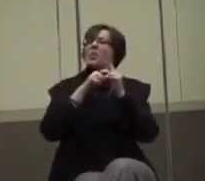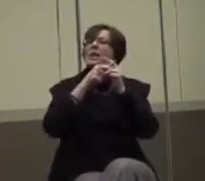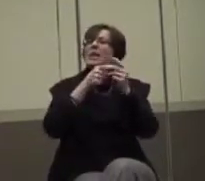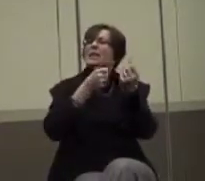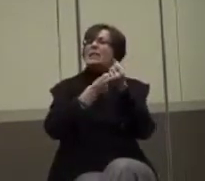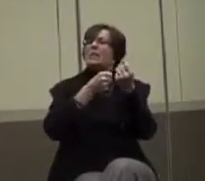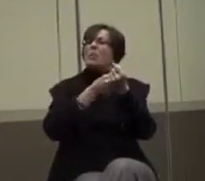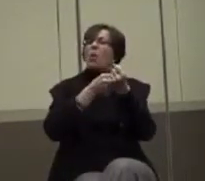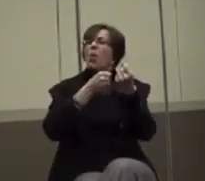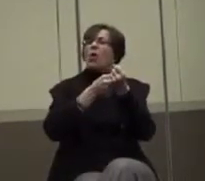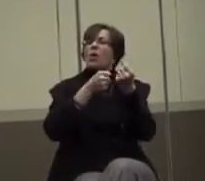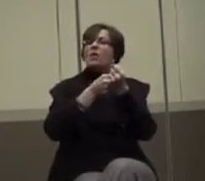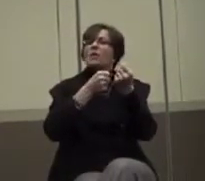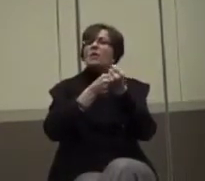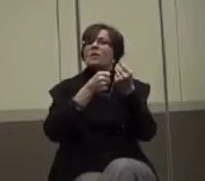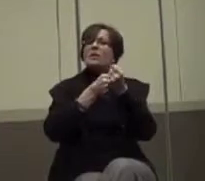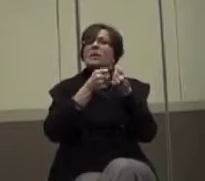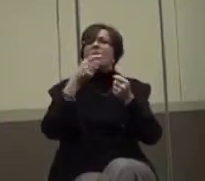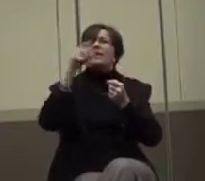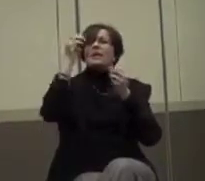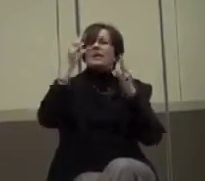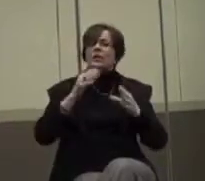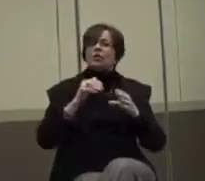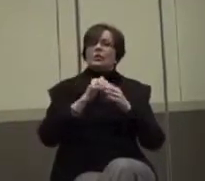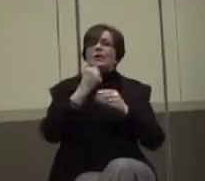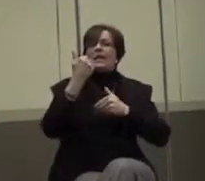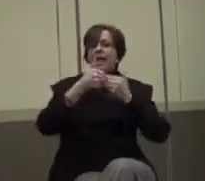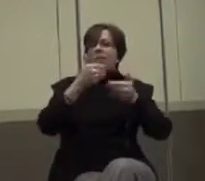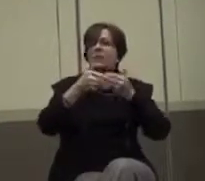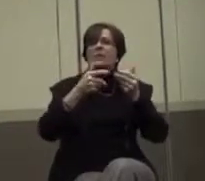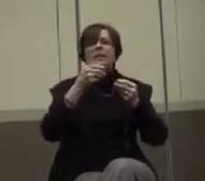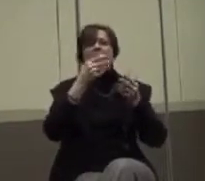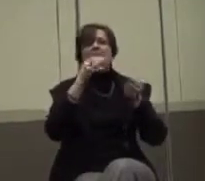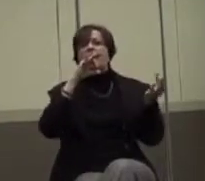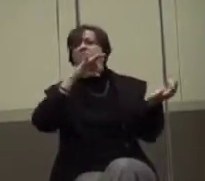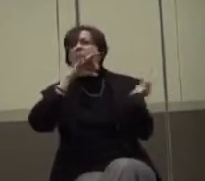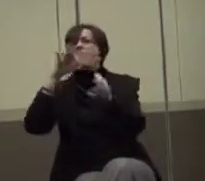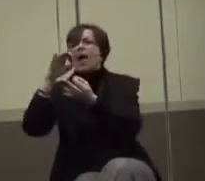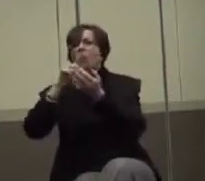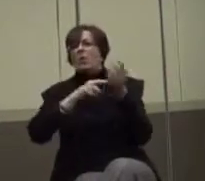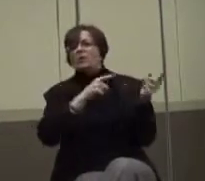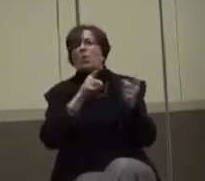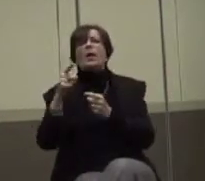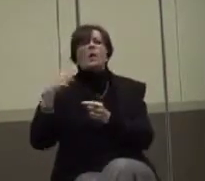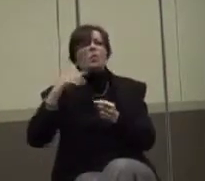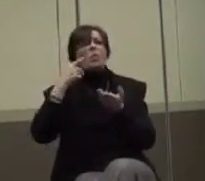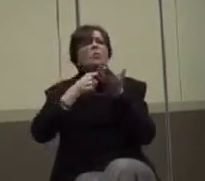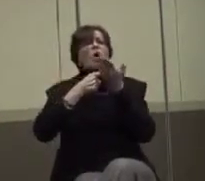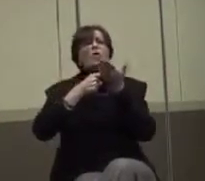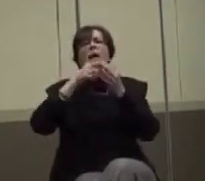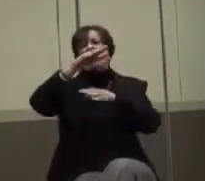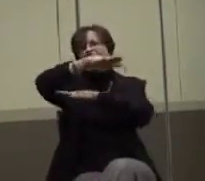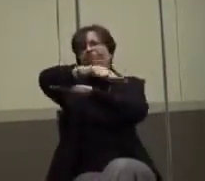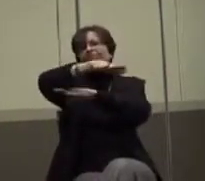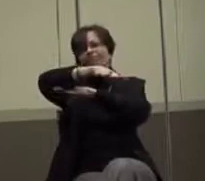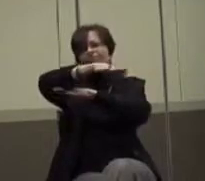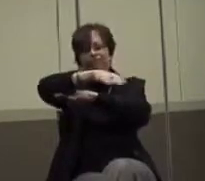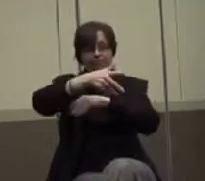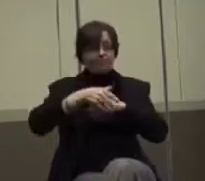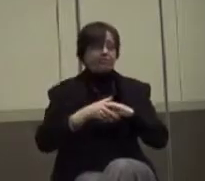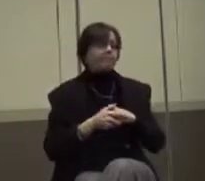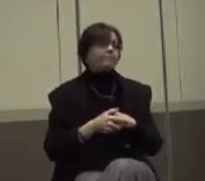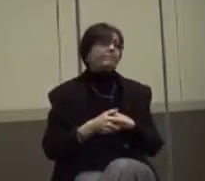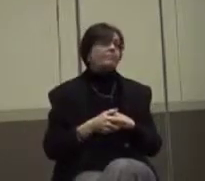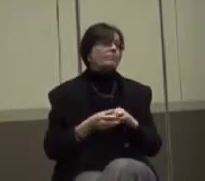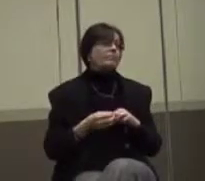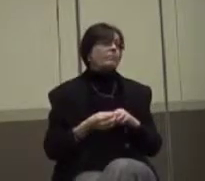teachers in the implementation and giving them feedback in terms of what's going on. And we'll talk about that at the end of the session. One of the